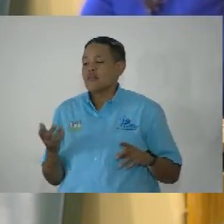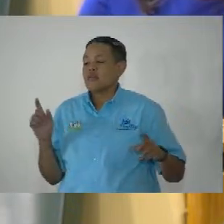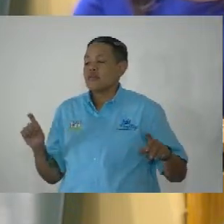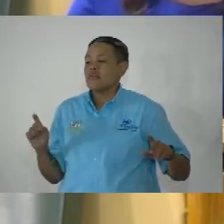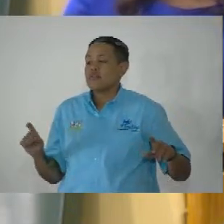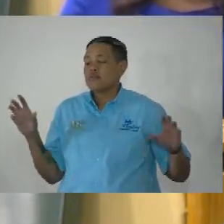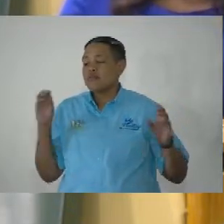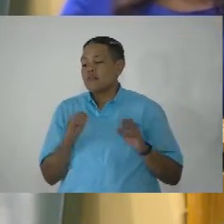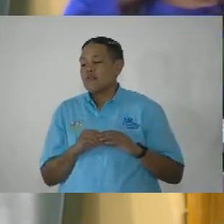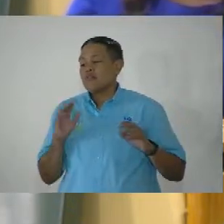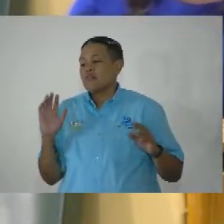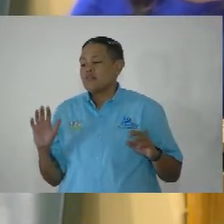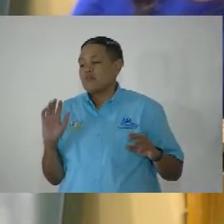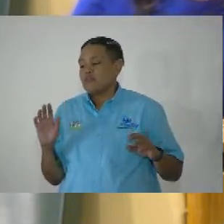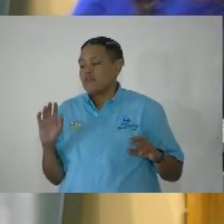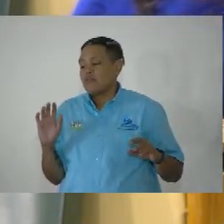into